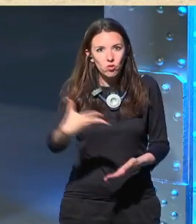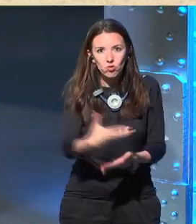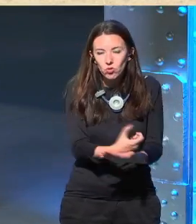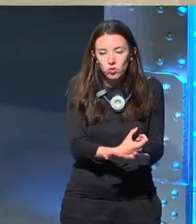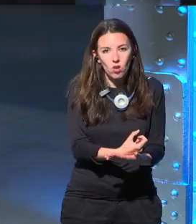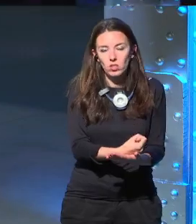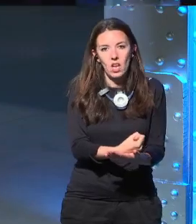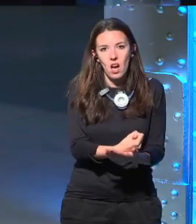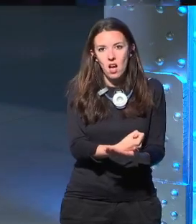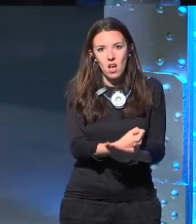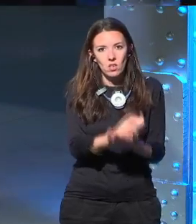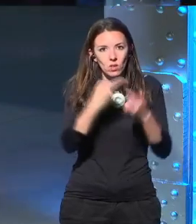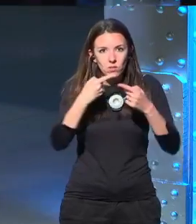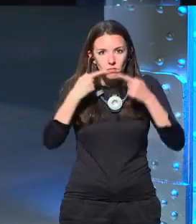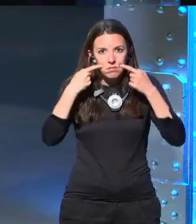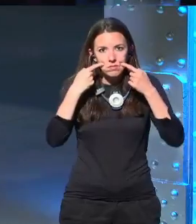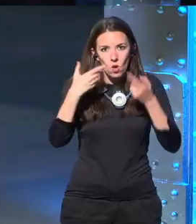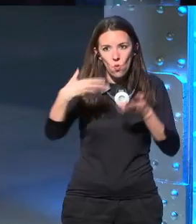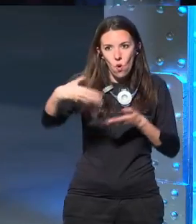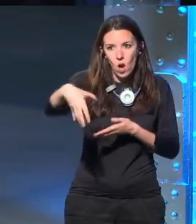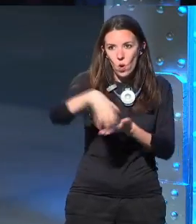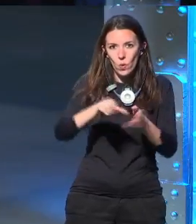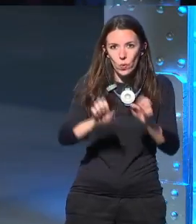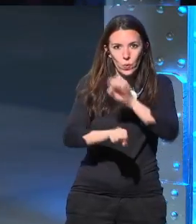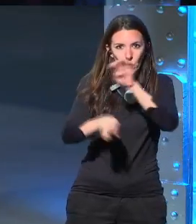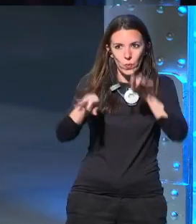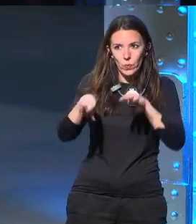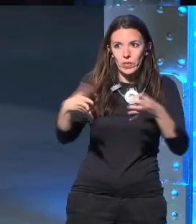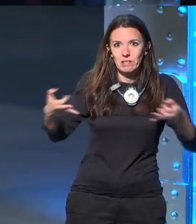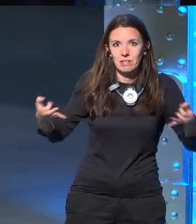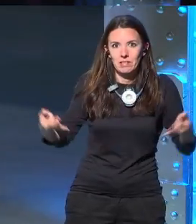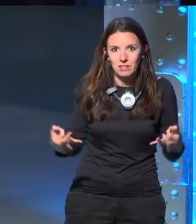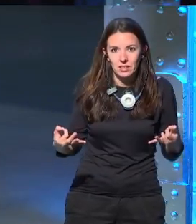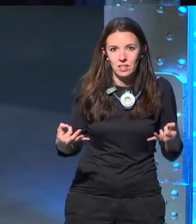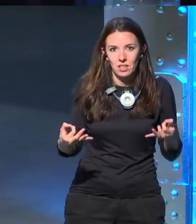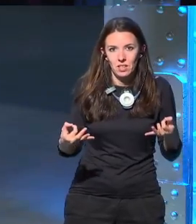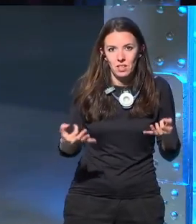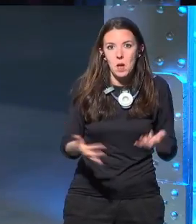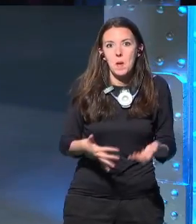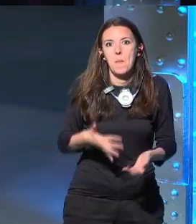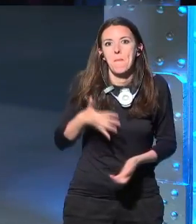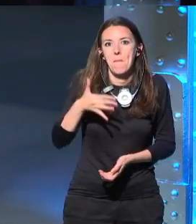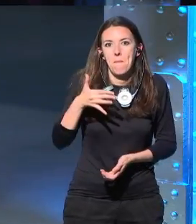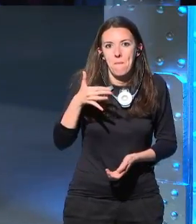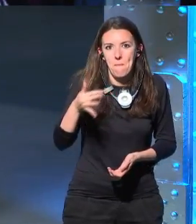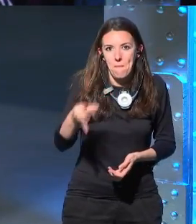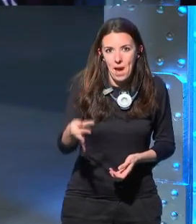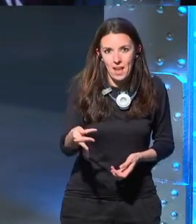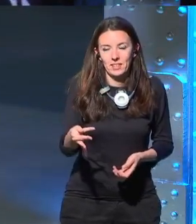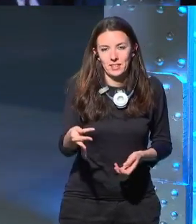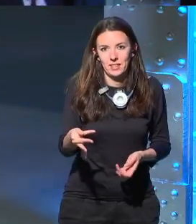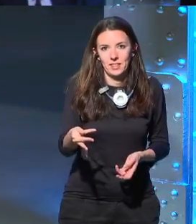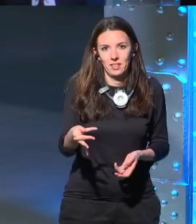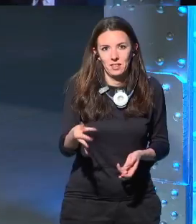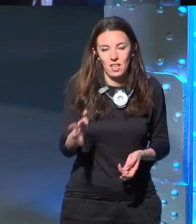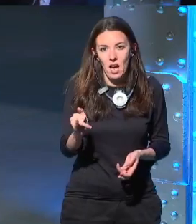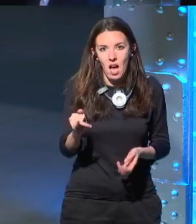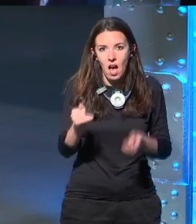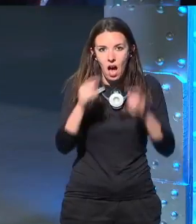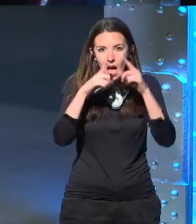enigmatic smile, and most importantly, we have the lips that are